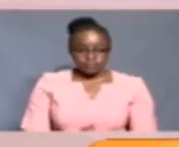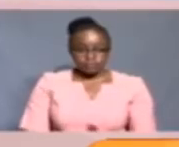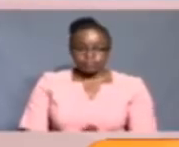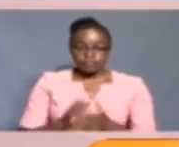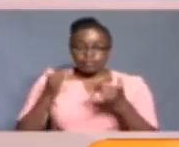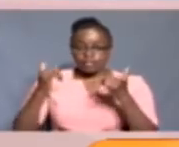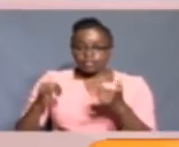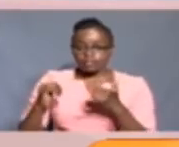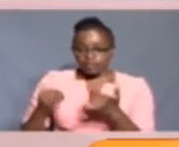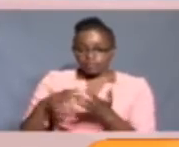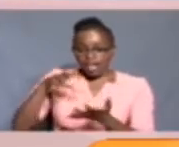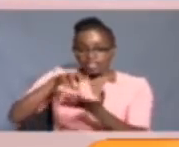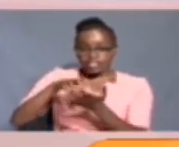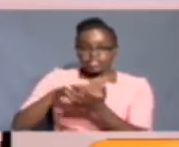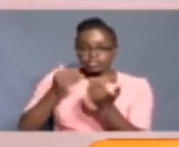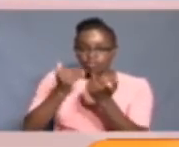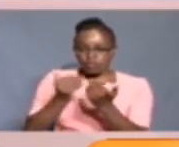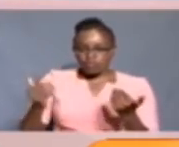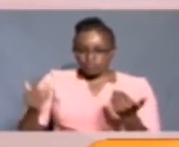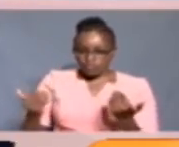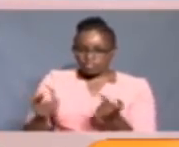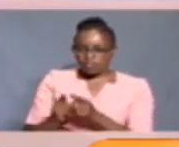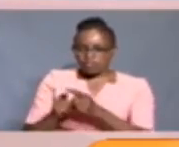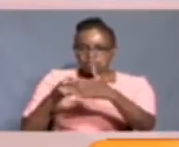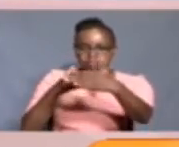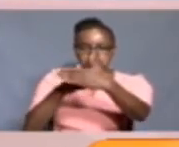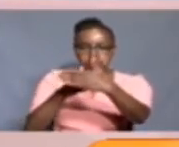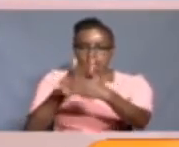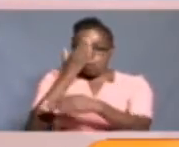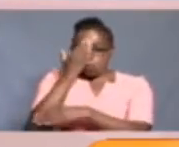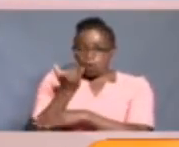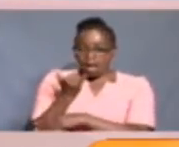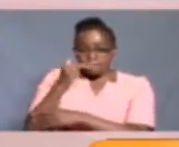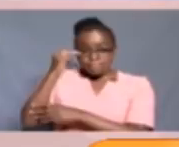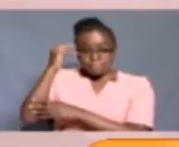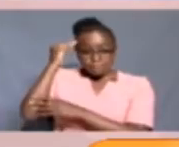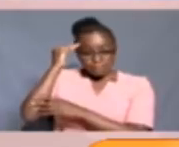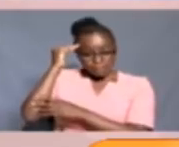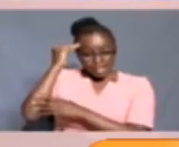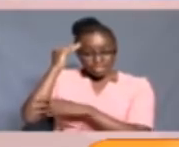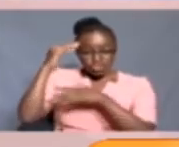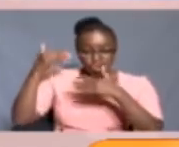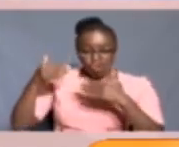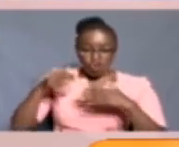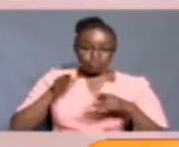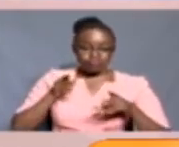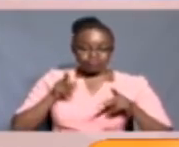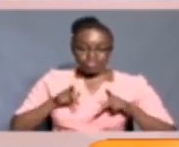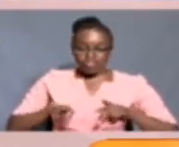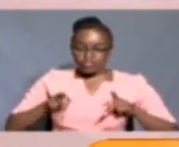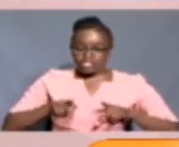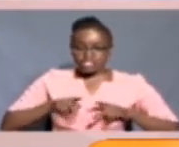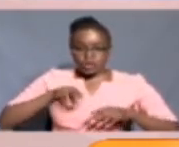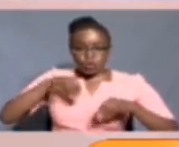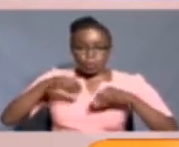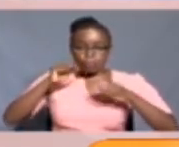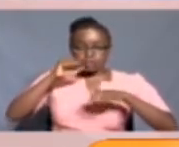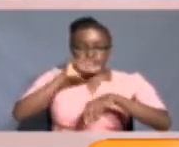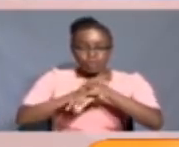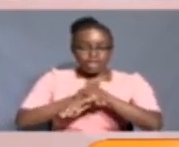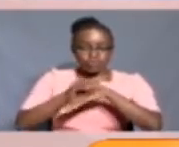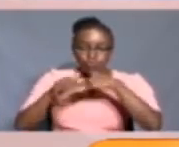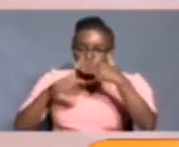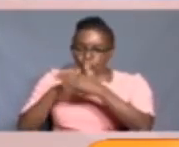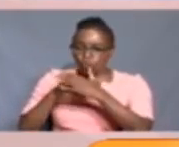Now, cases of children being locked away because of their mental or physical disability can be found all over